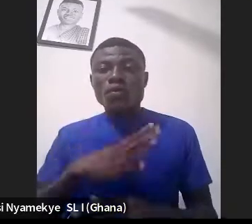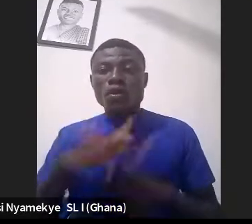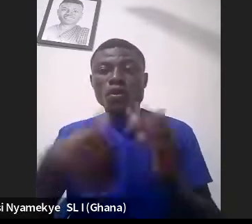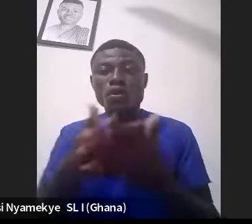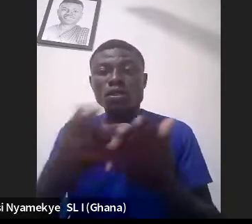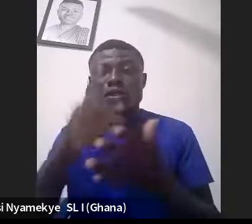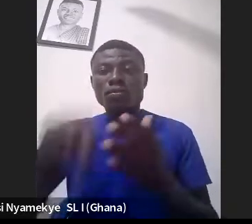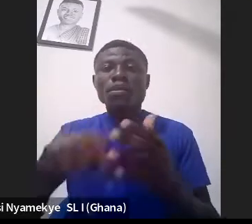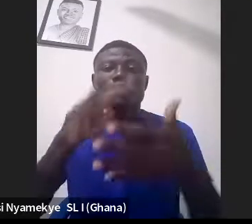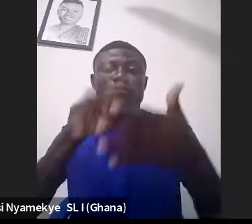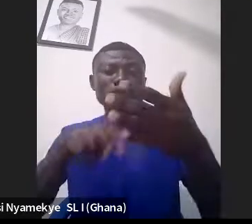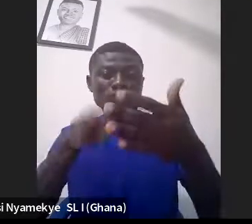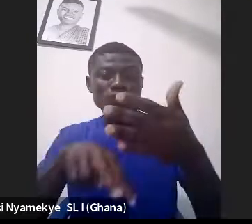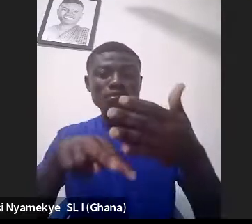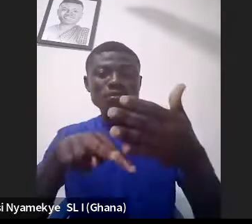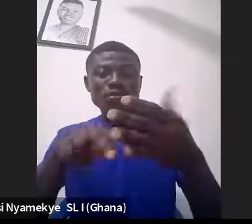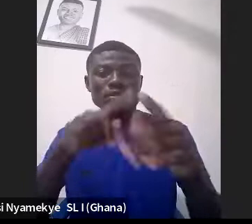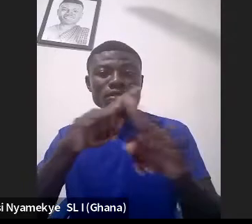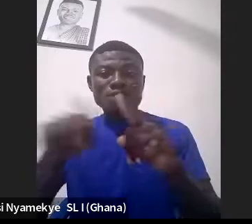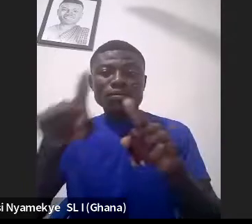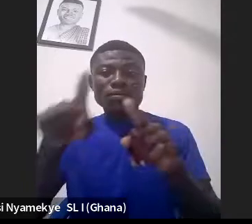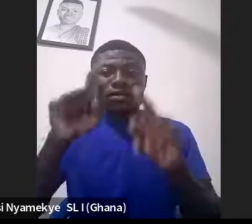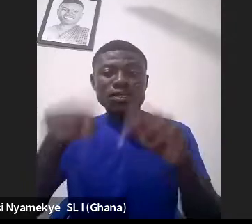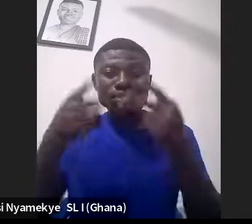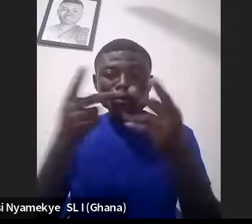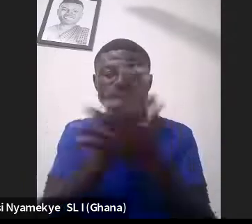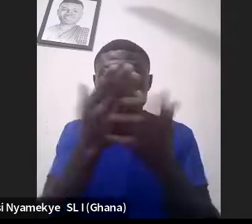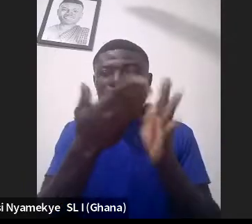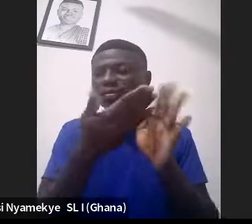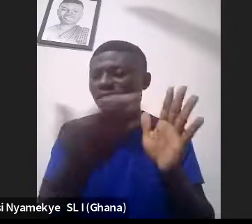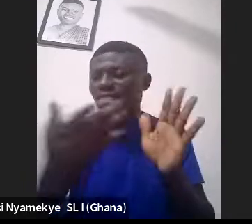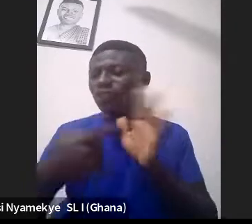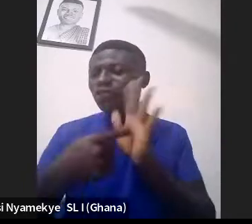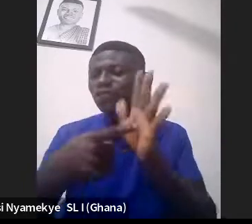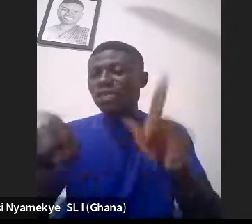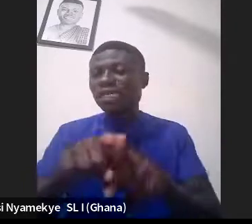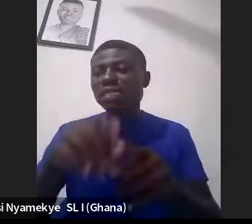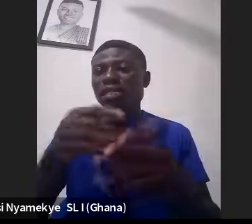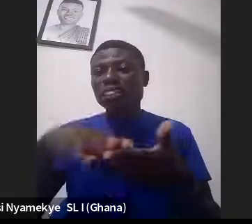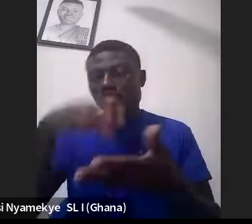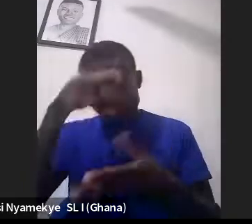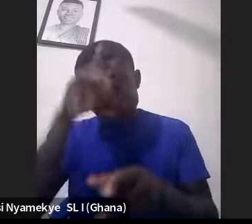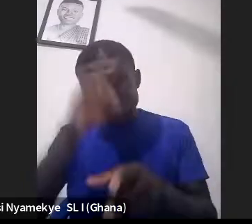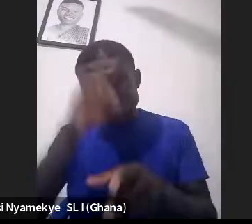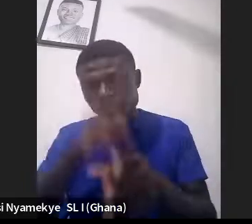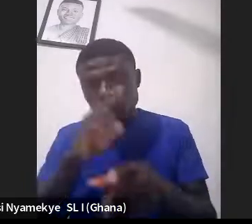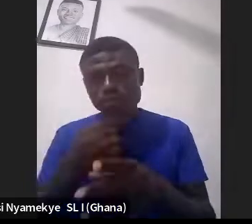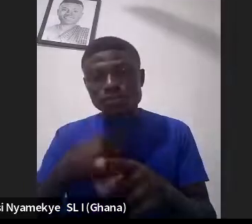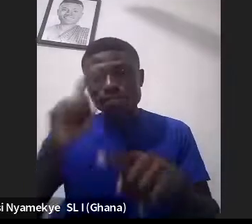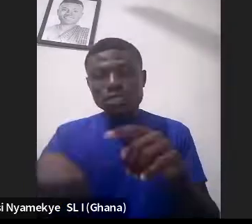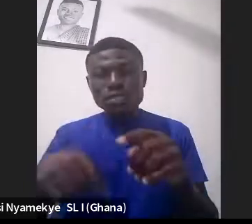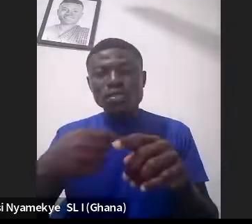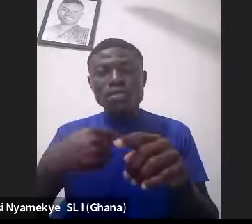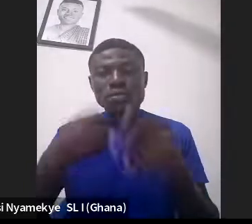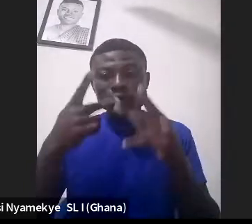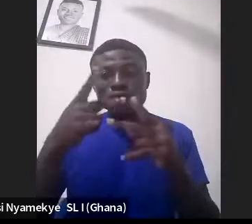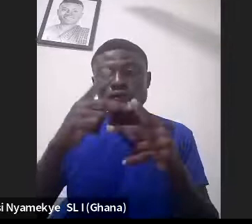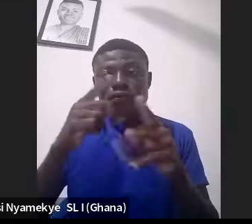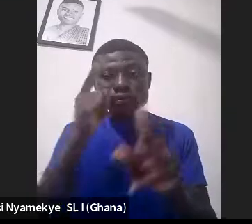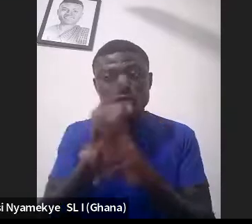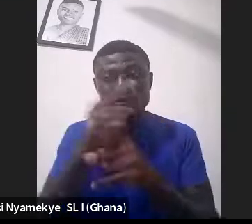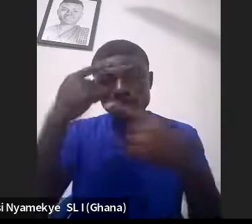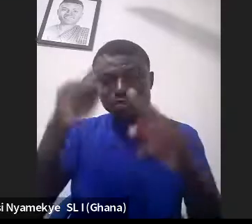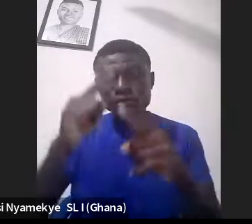you can definitely see some signs. And I didn't see those signs originally because he was learning 2 languages.